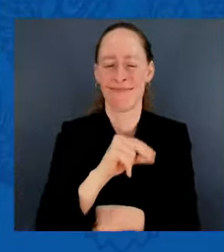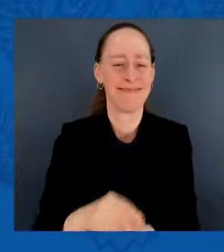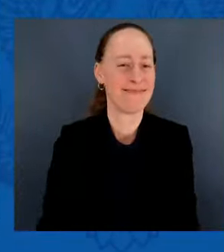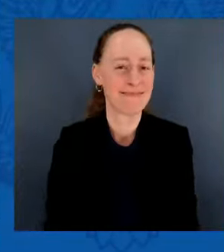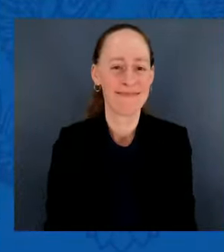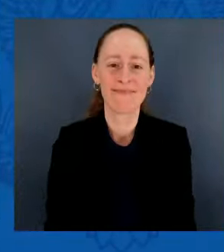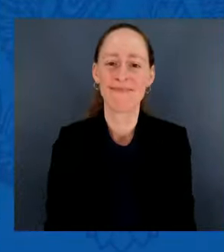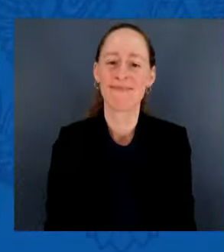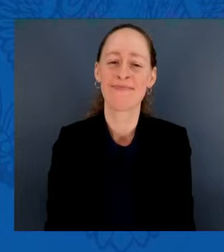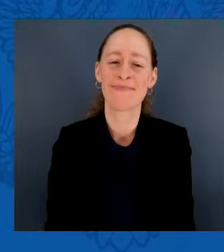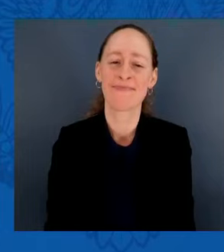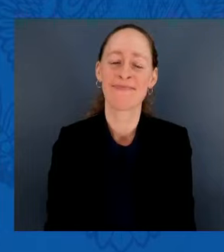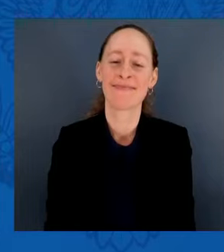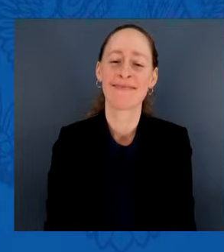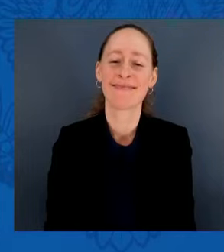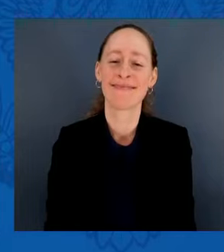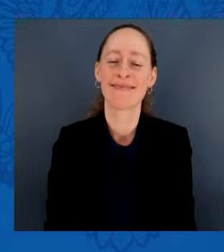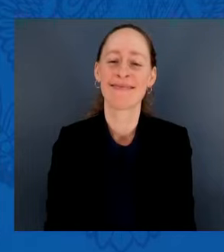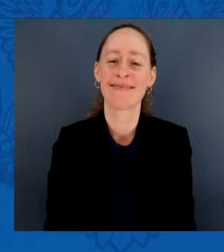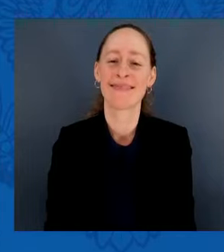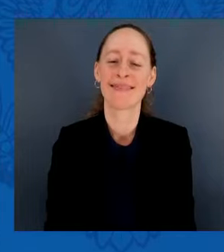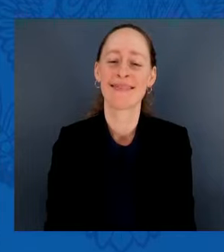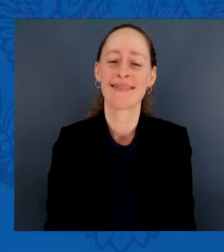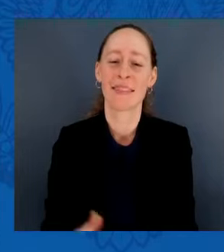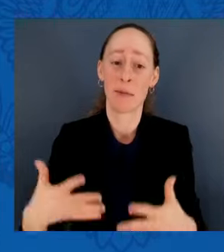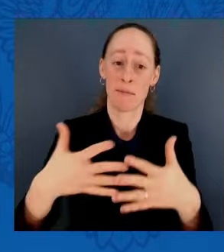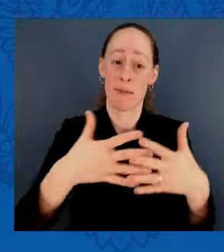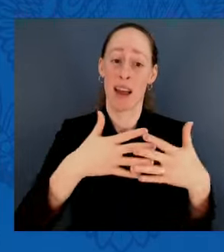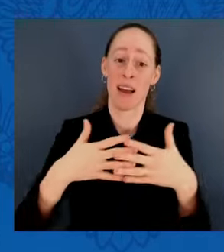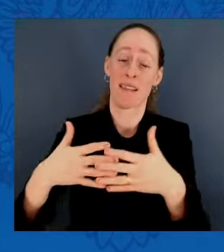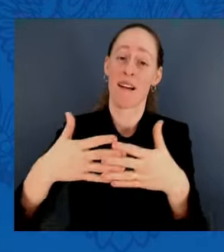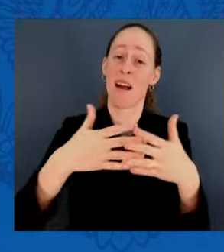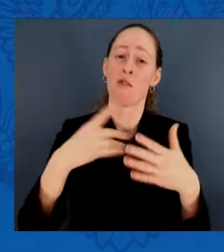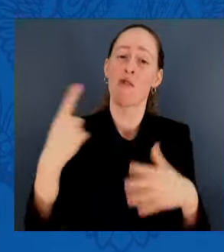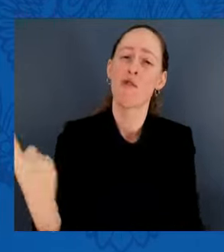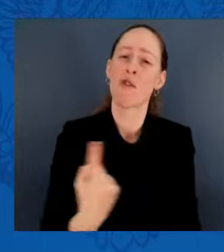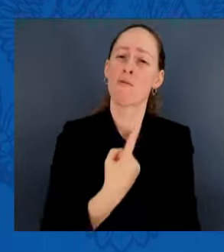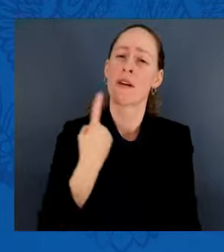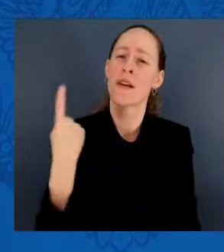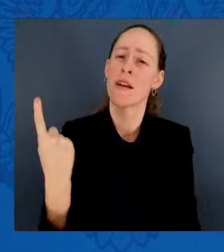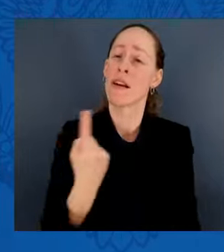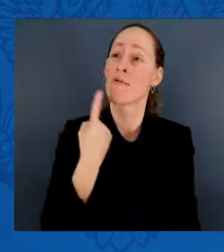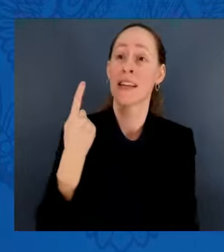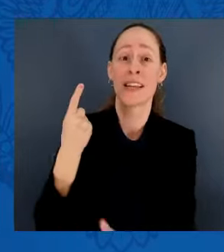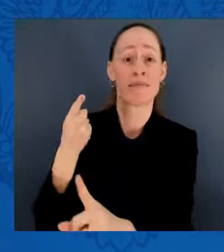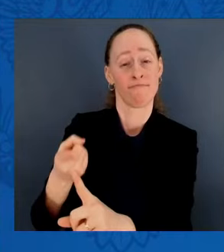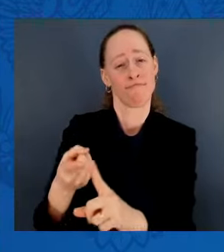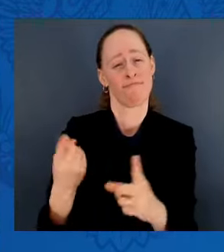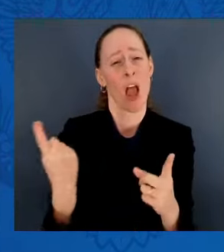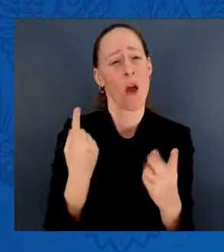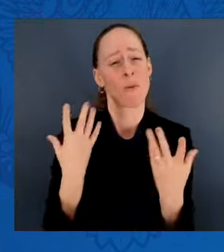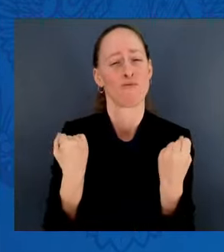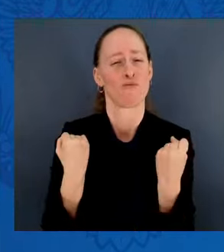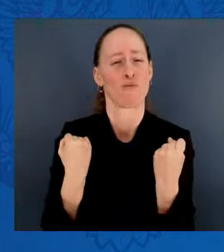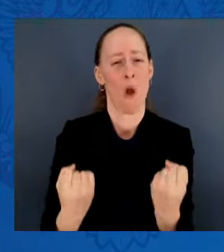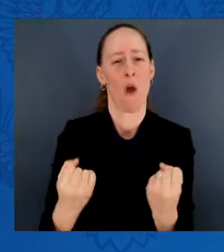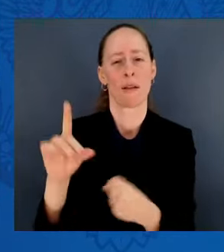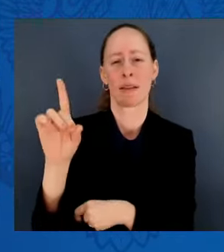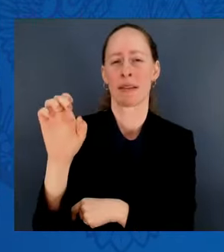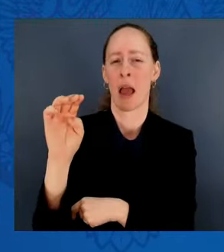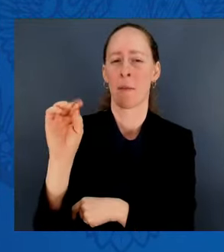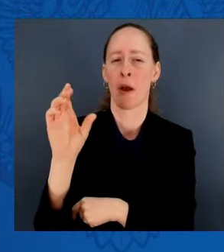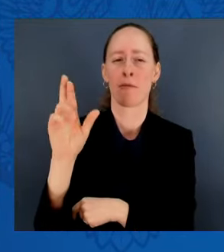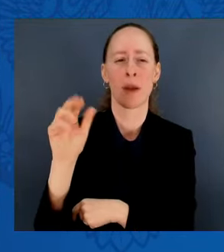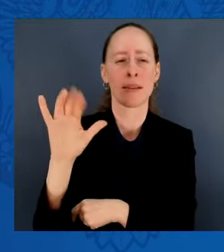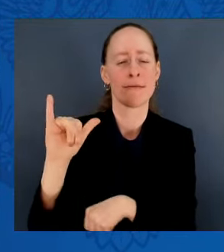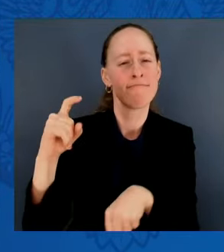America stood strong, and democracy prevailed. We must be honest. The threat